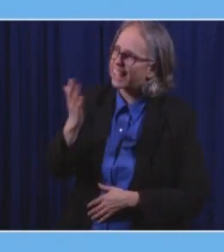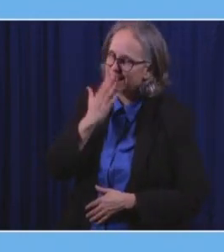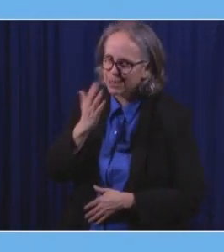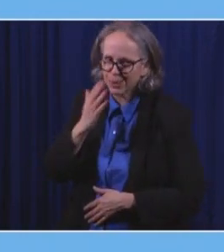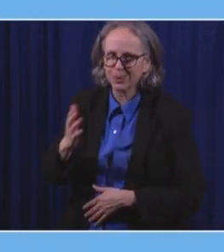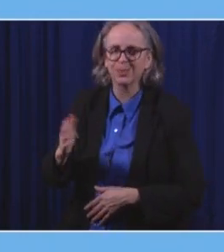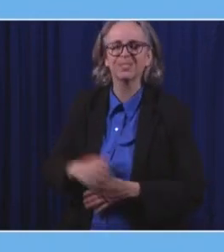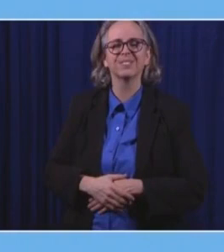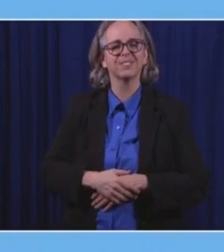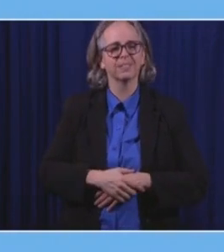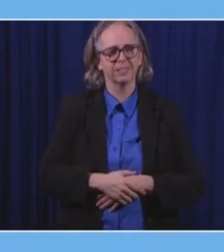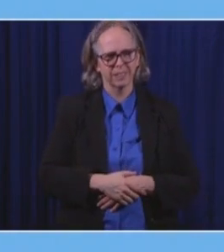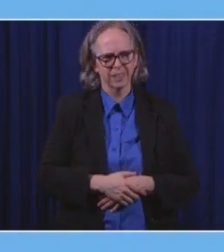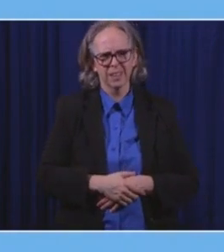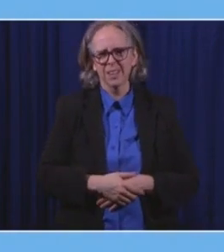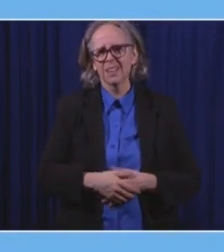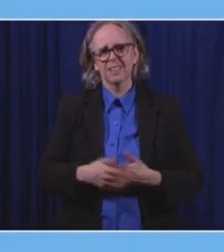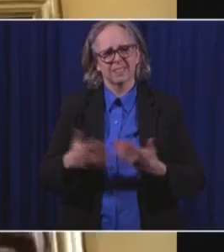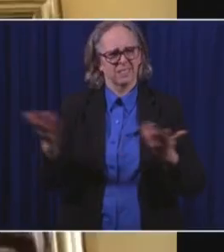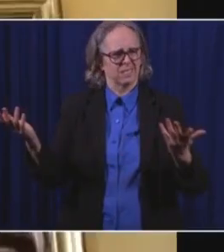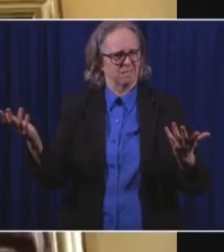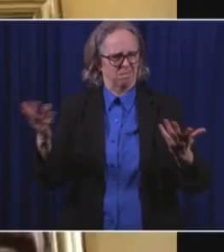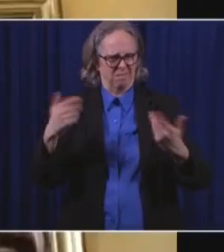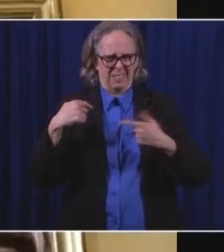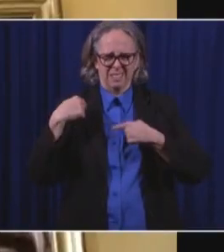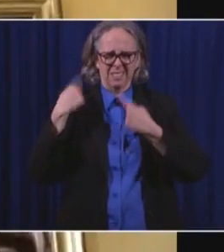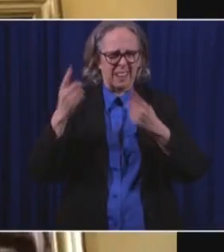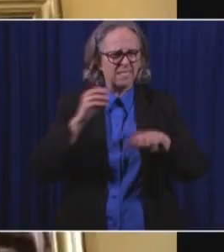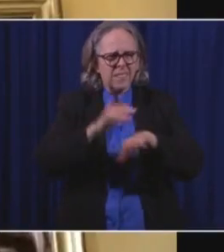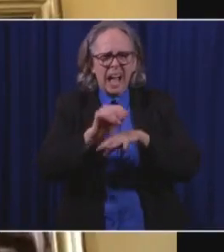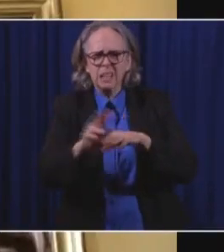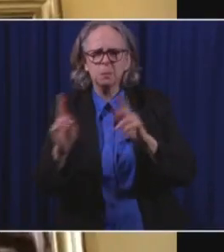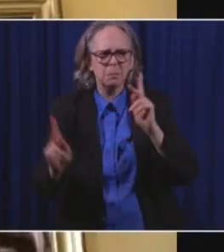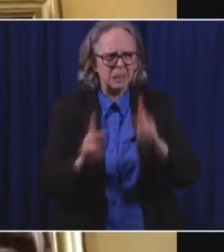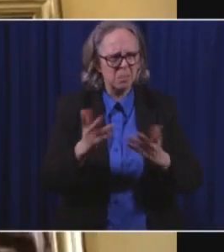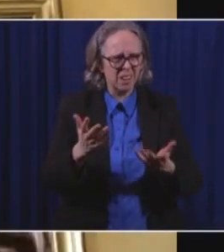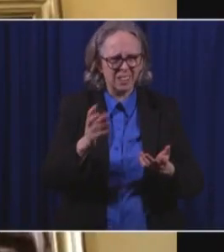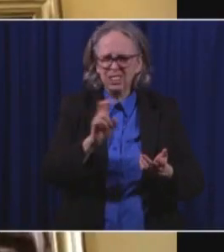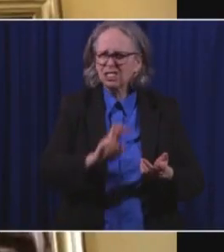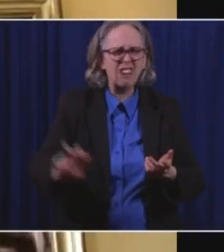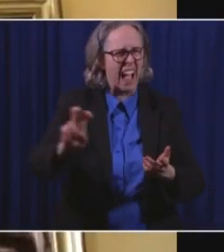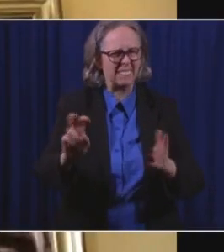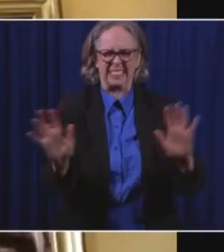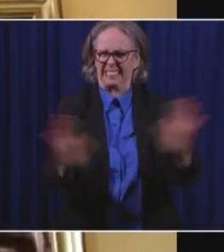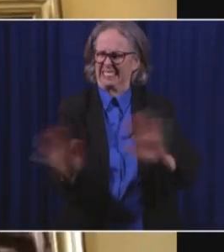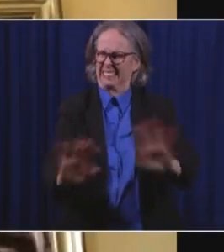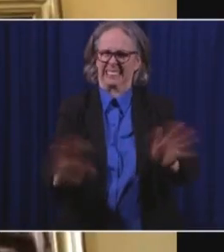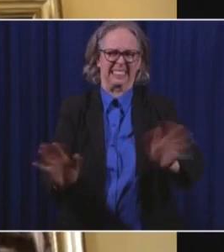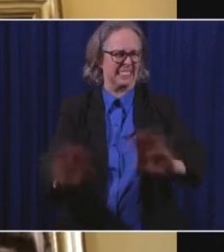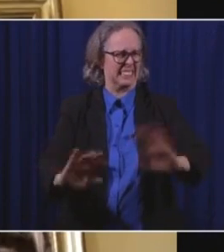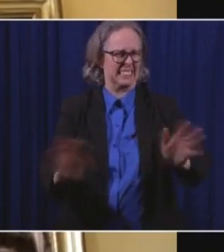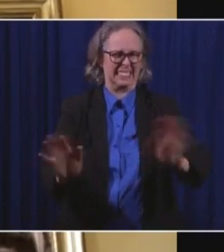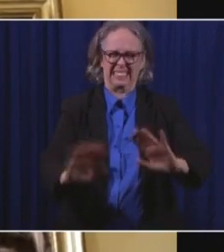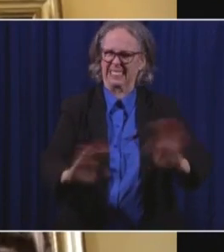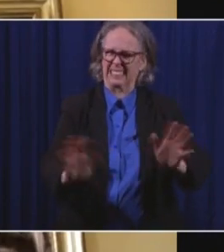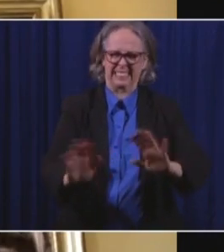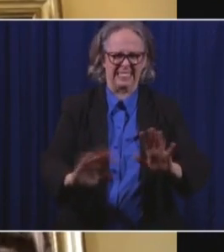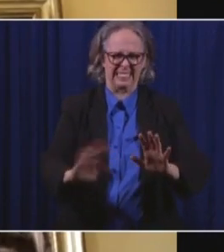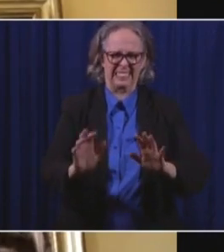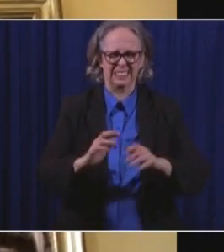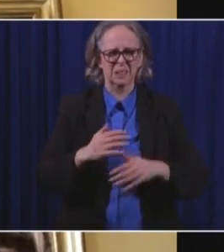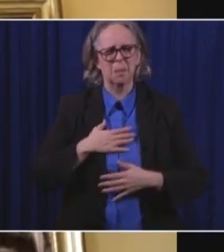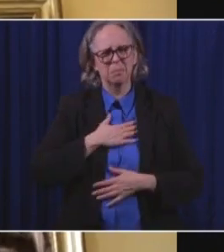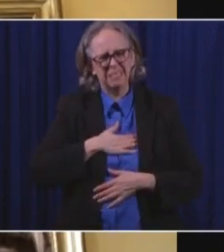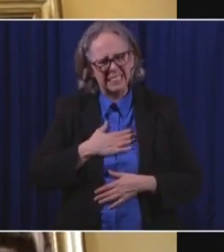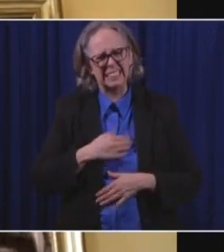to advise Ohioans to avoid travel. This is really the holiday season to enjoy it close to home.